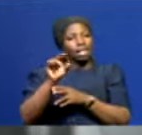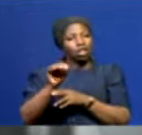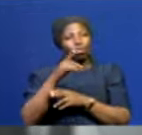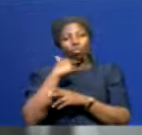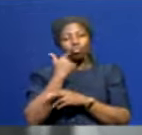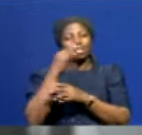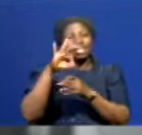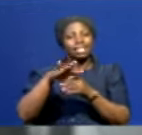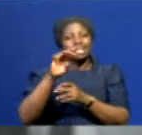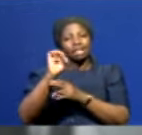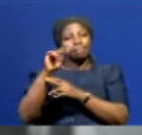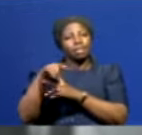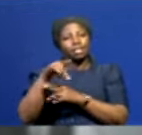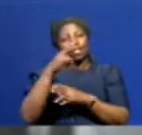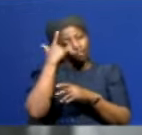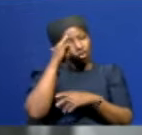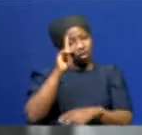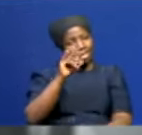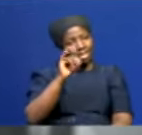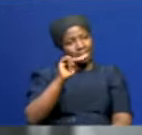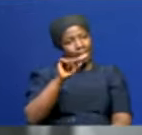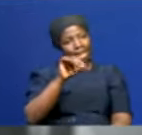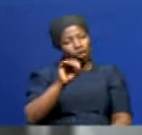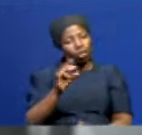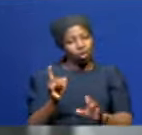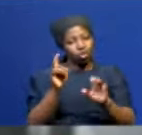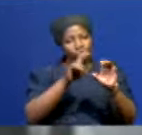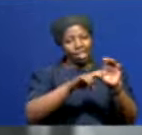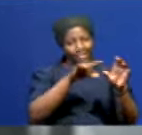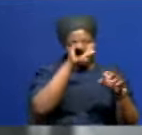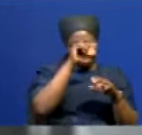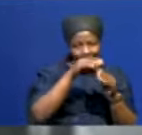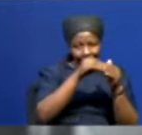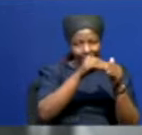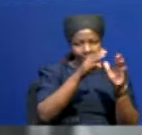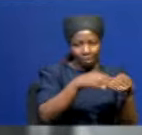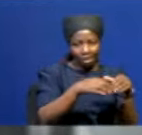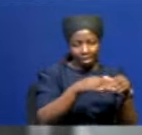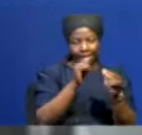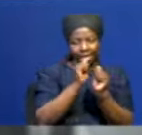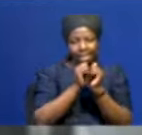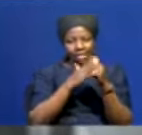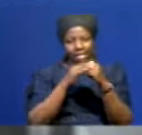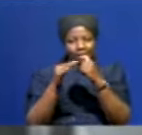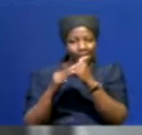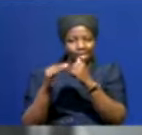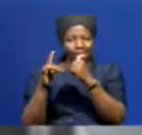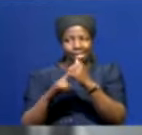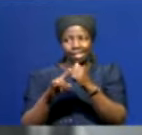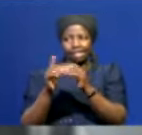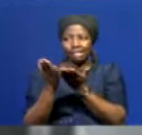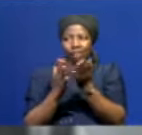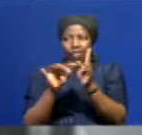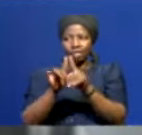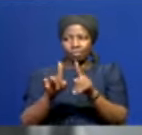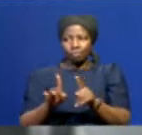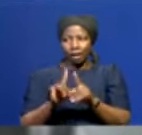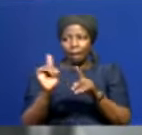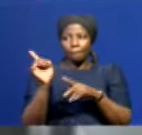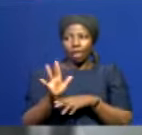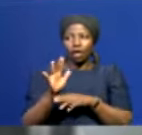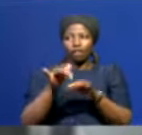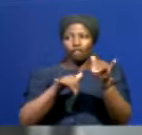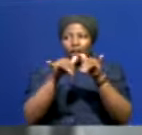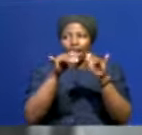joined the ruling party. In 1960, he served as Minister for Foreign Affairs. Later that year, he